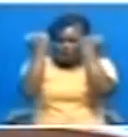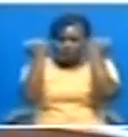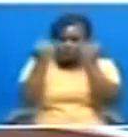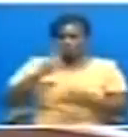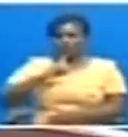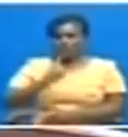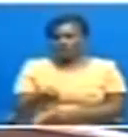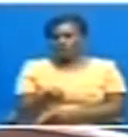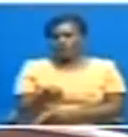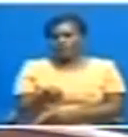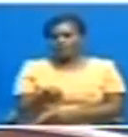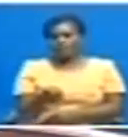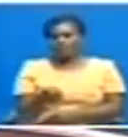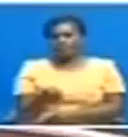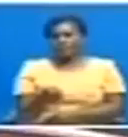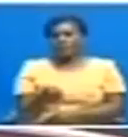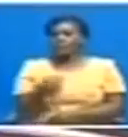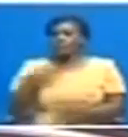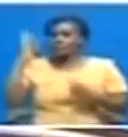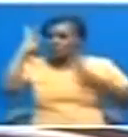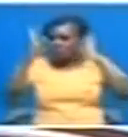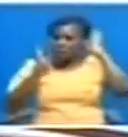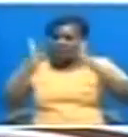orders. Shadra Cortez says, I wonder